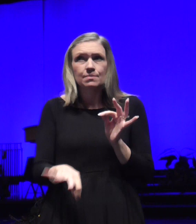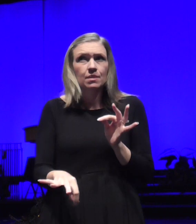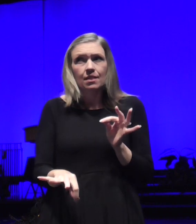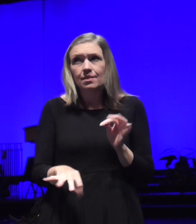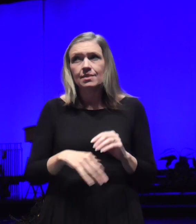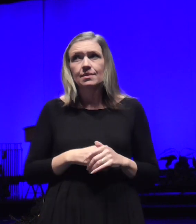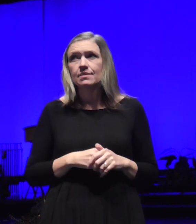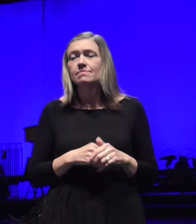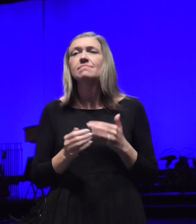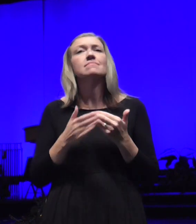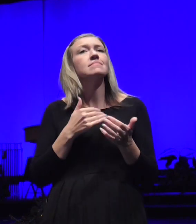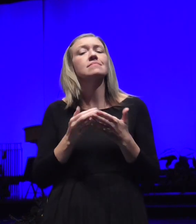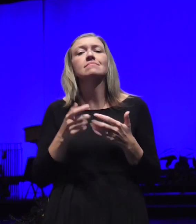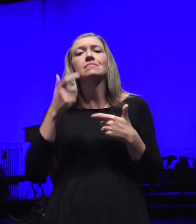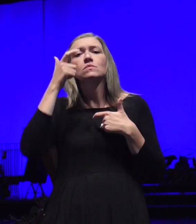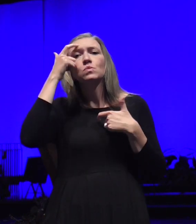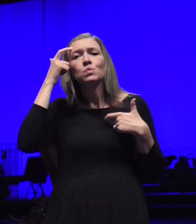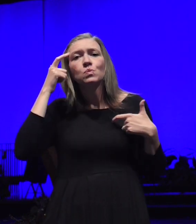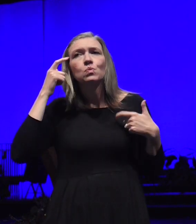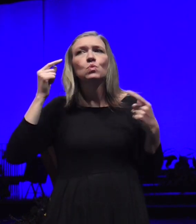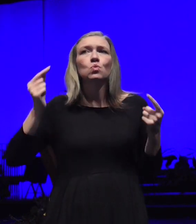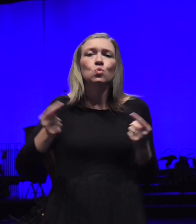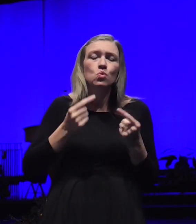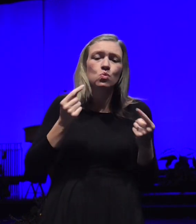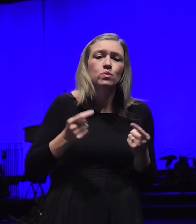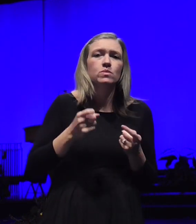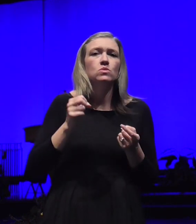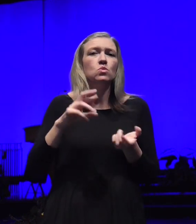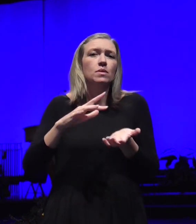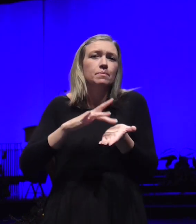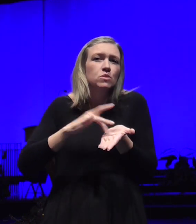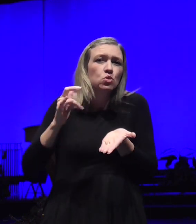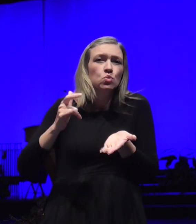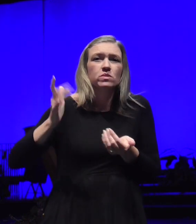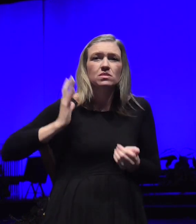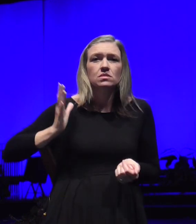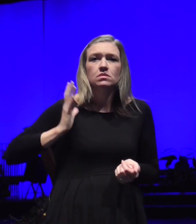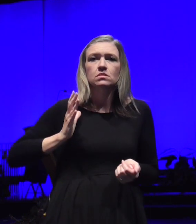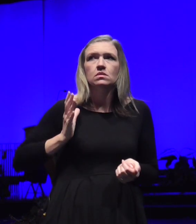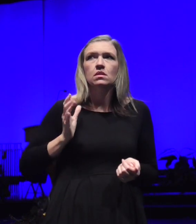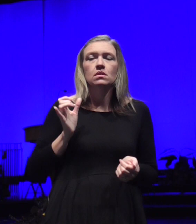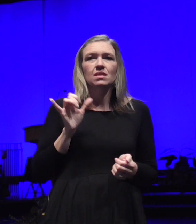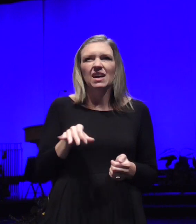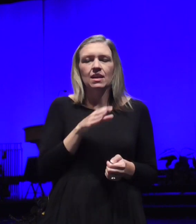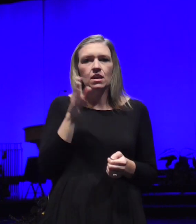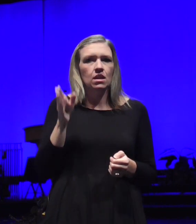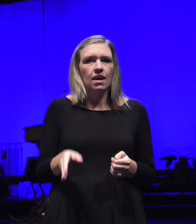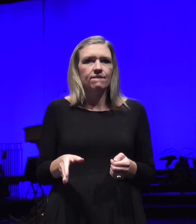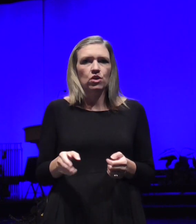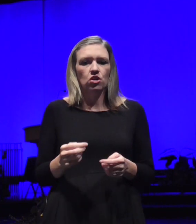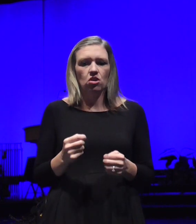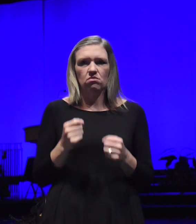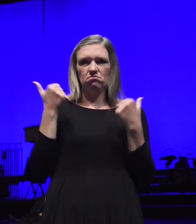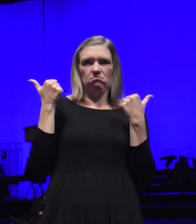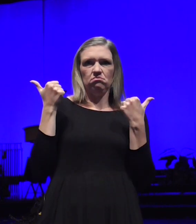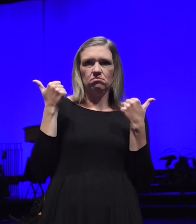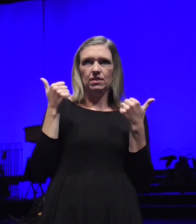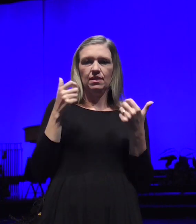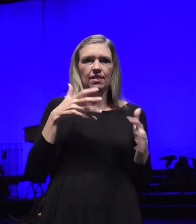No matter how wounded we have been or abused, that has never been bumped inside of